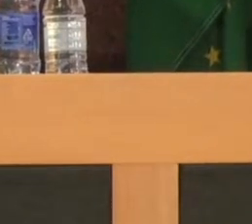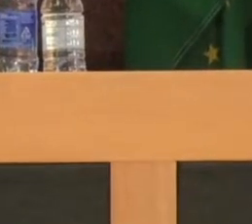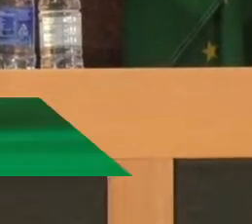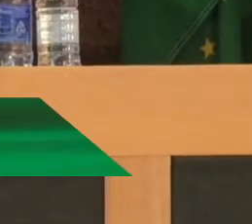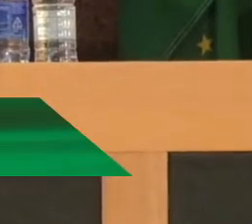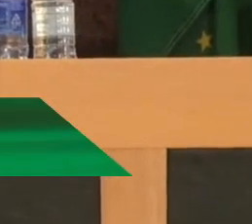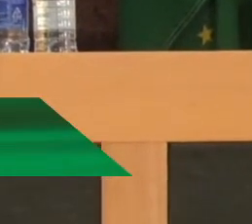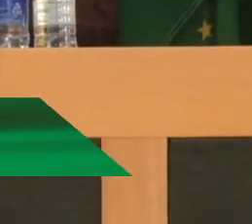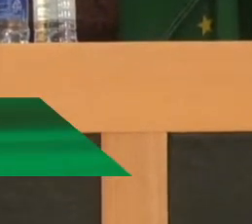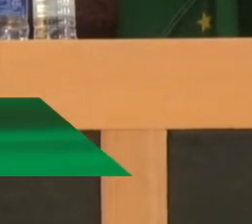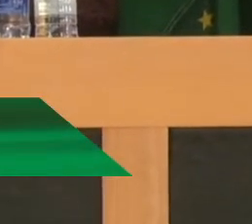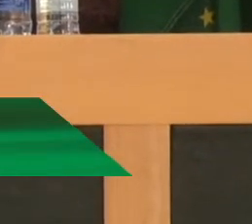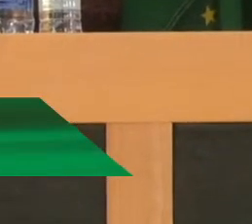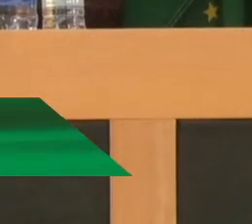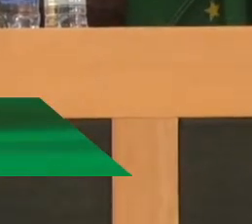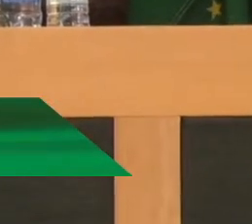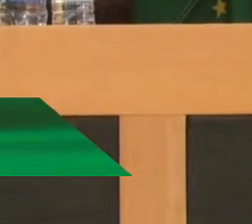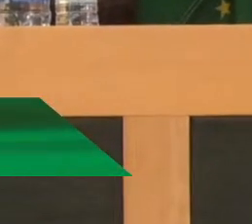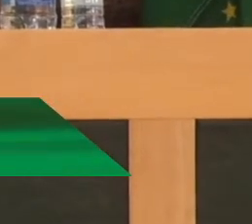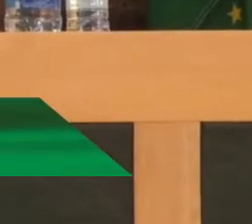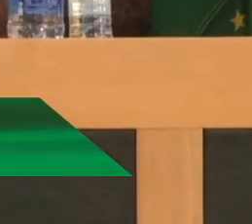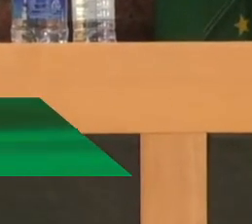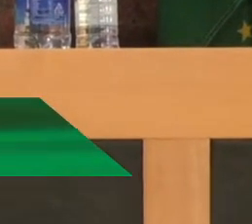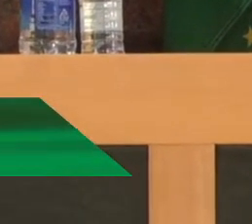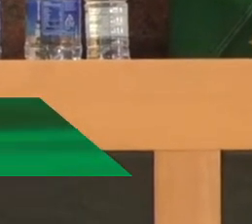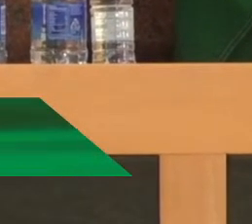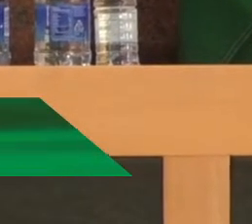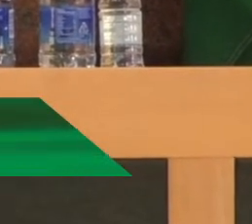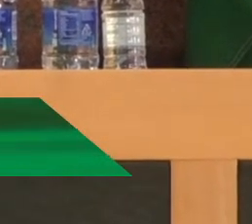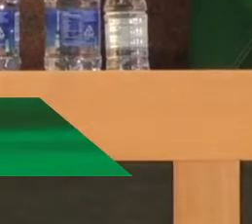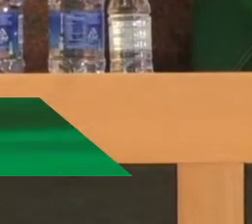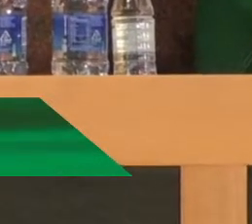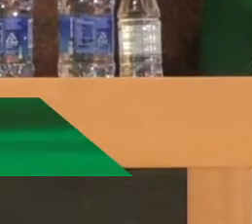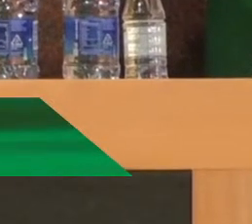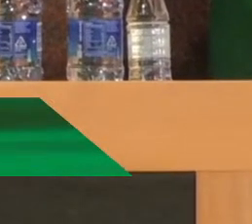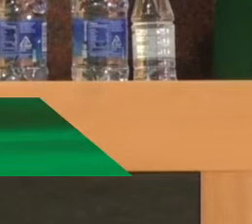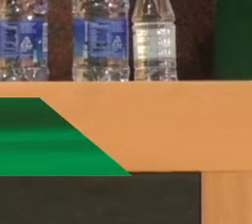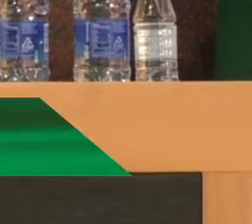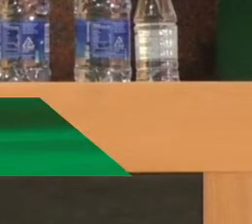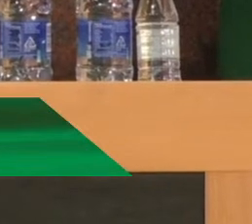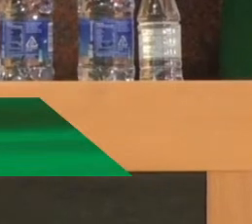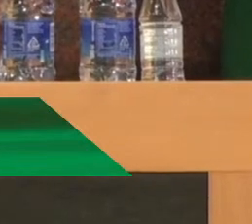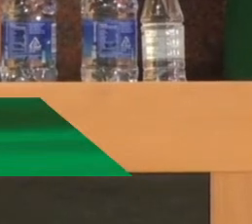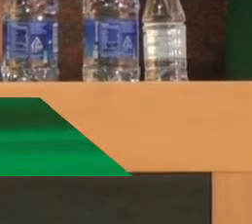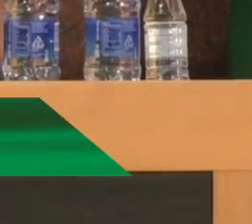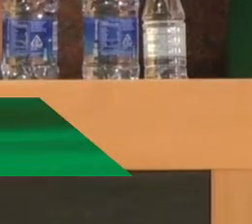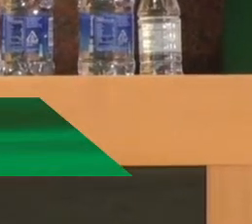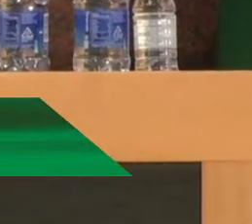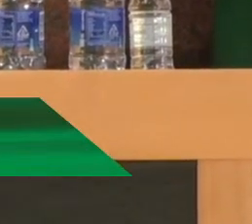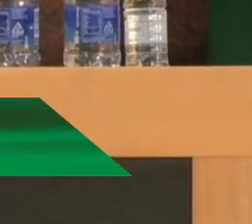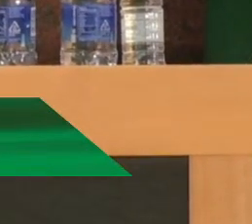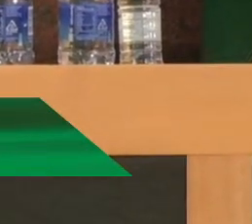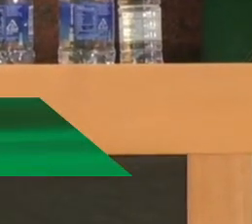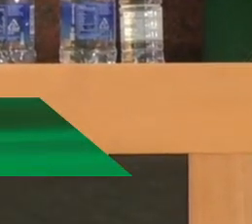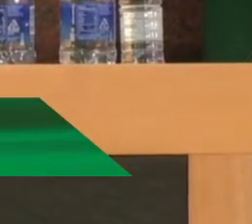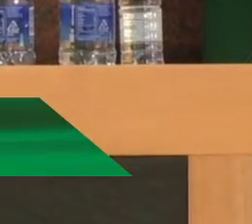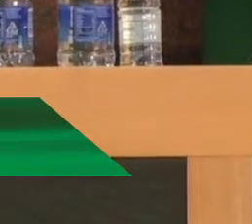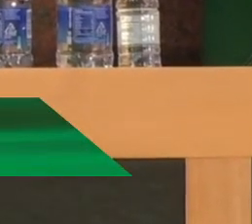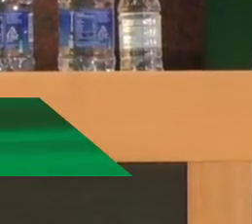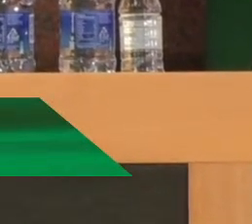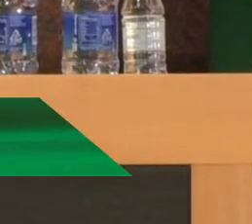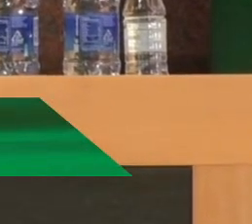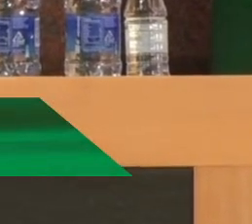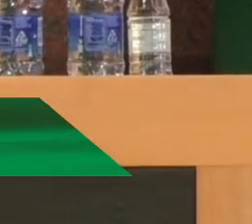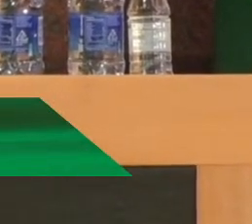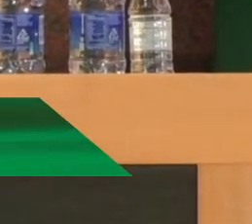virtual platform. I also acknowledge those that we have invited as guests, our mayors and